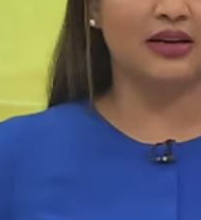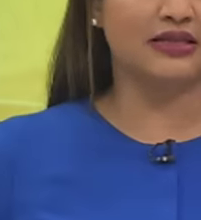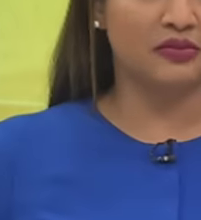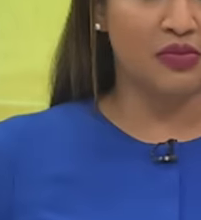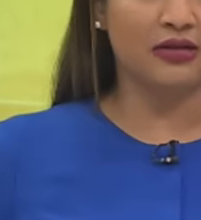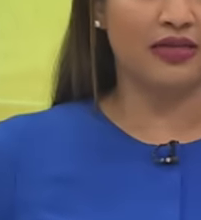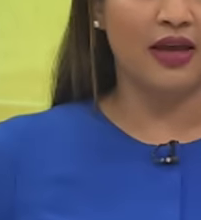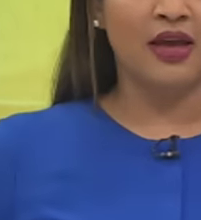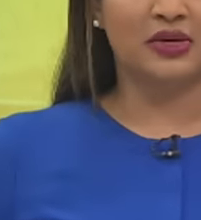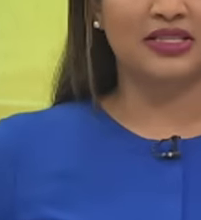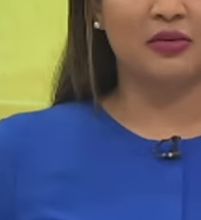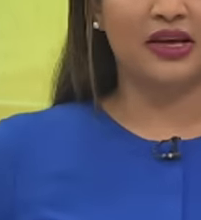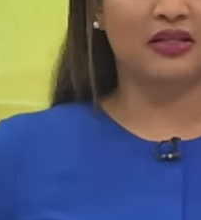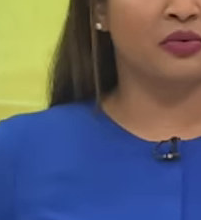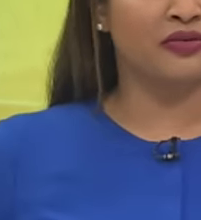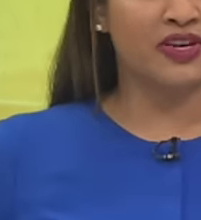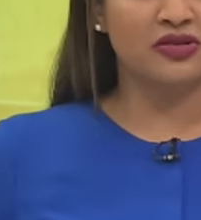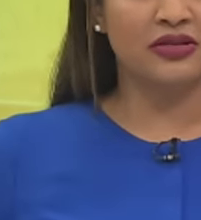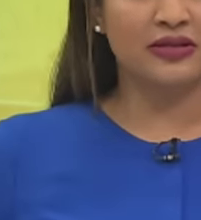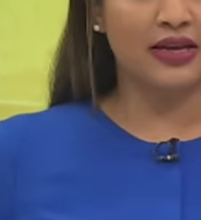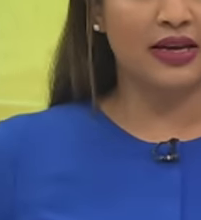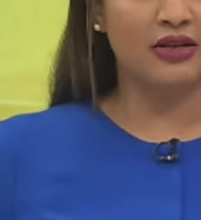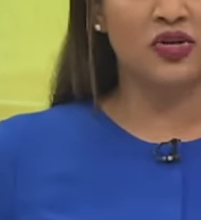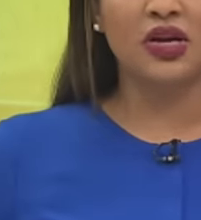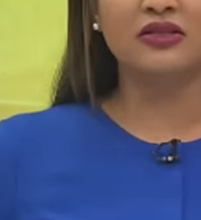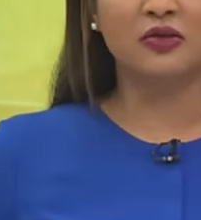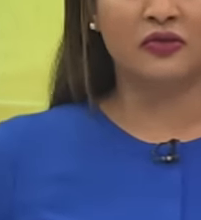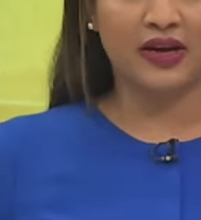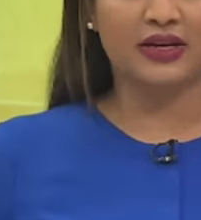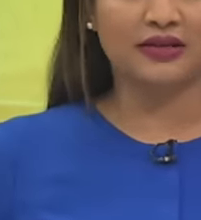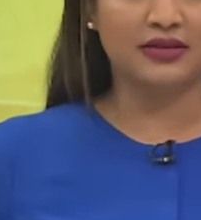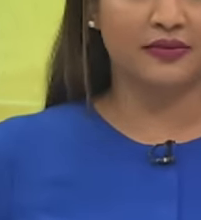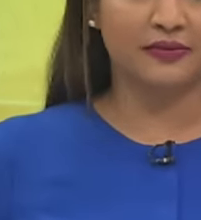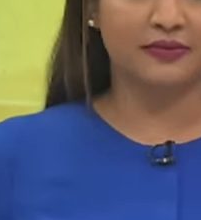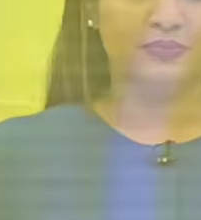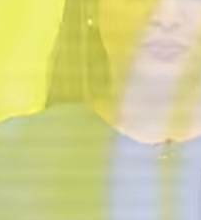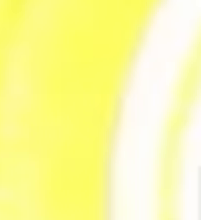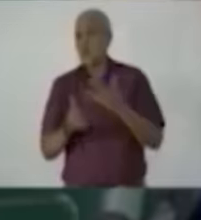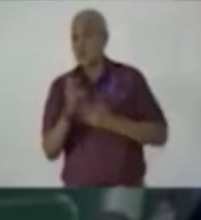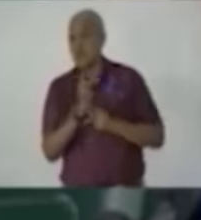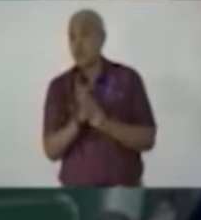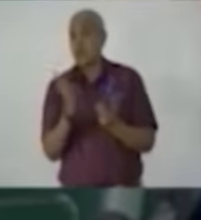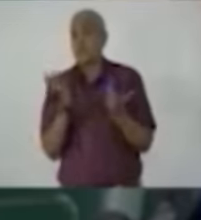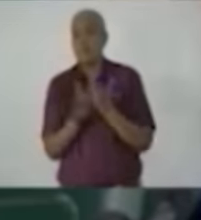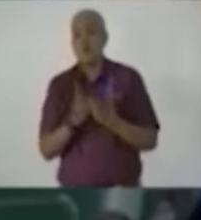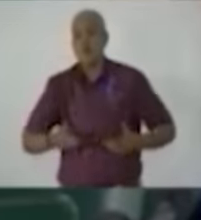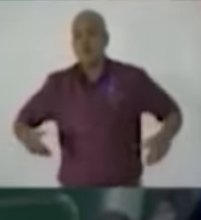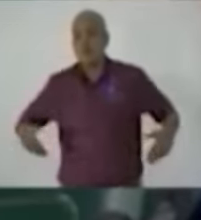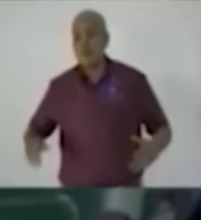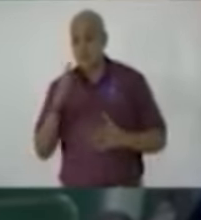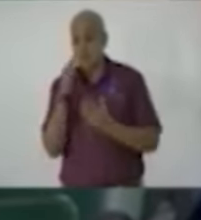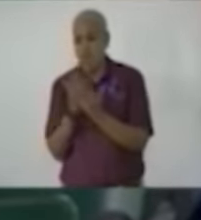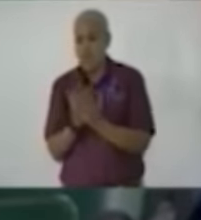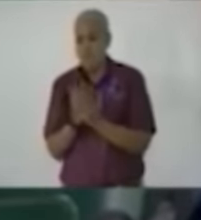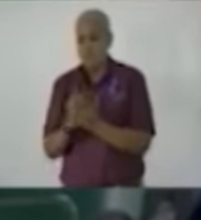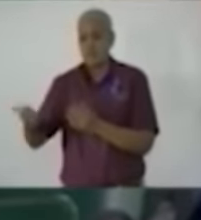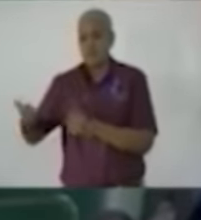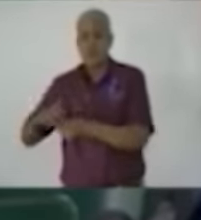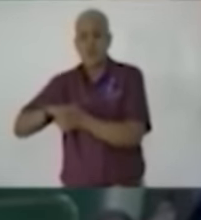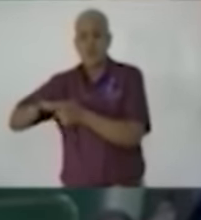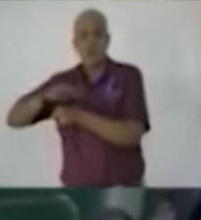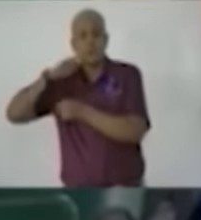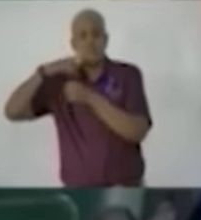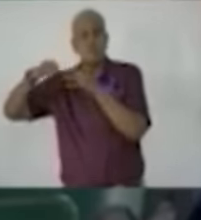the ministry plans to begin next month, but some health professionals say not so fast. On Tuesday, Health Minister Dr.